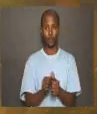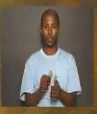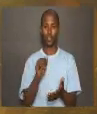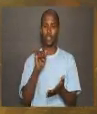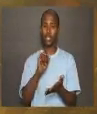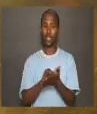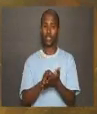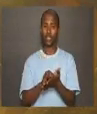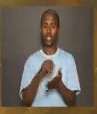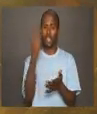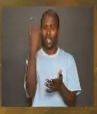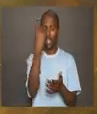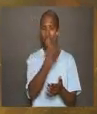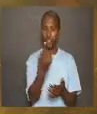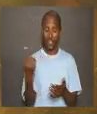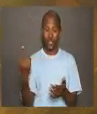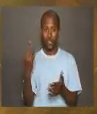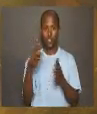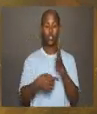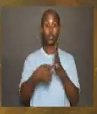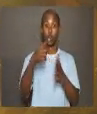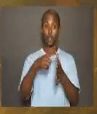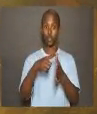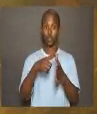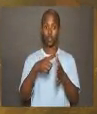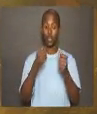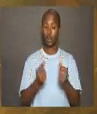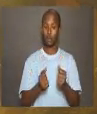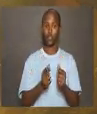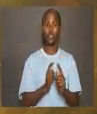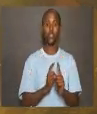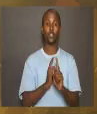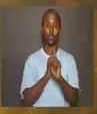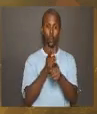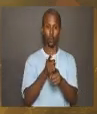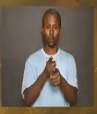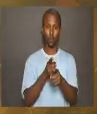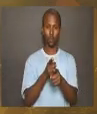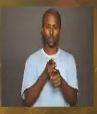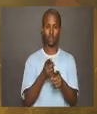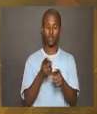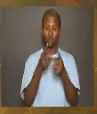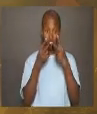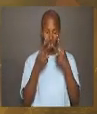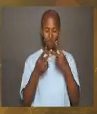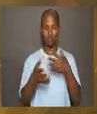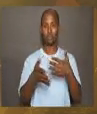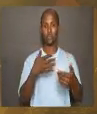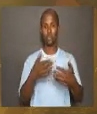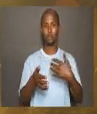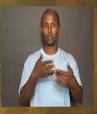Remember that not every sequence can be solved, even if it looks